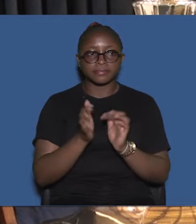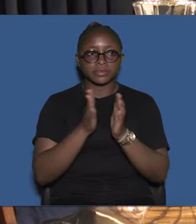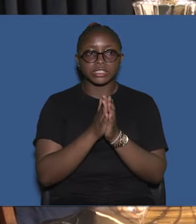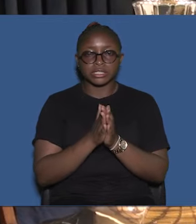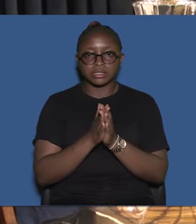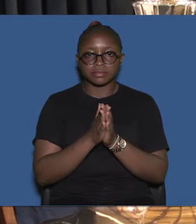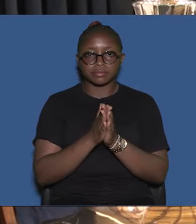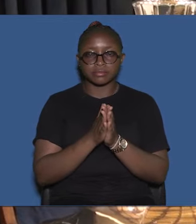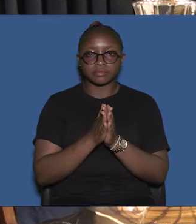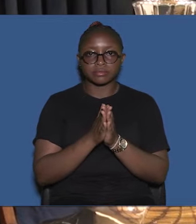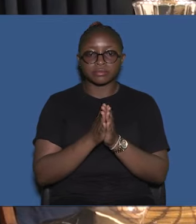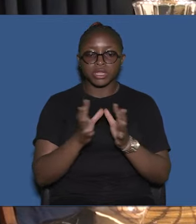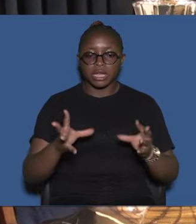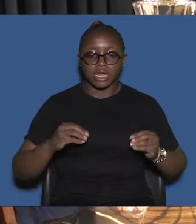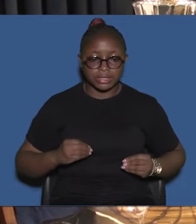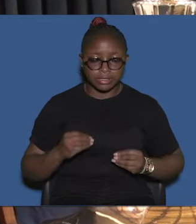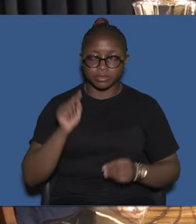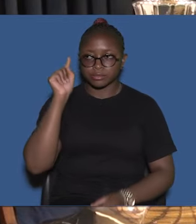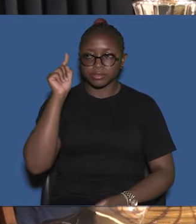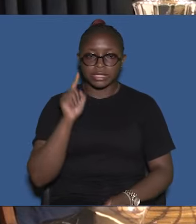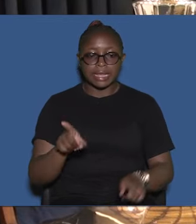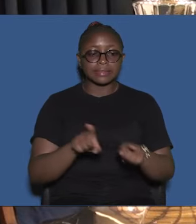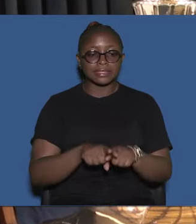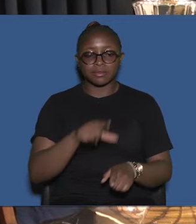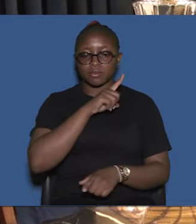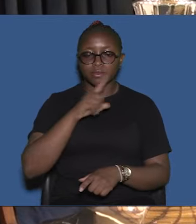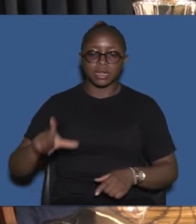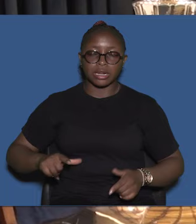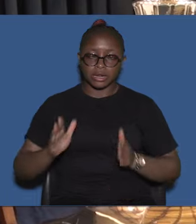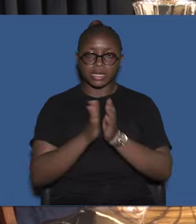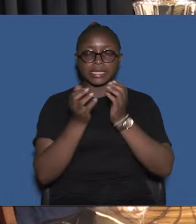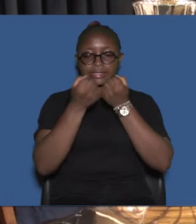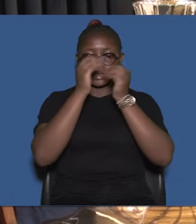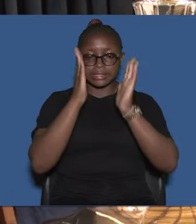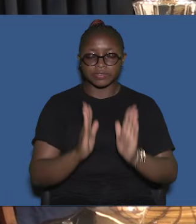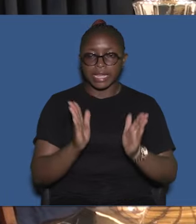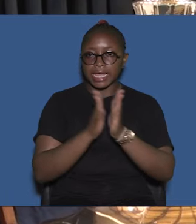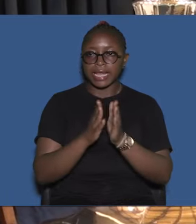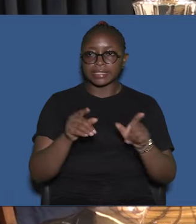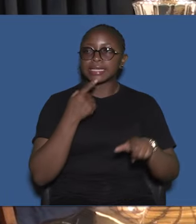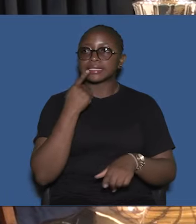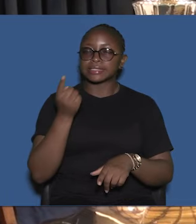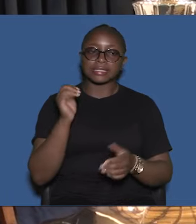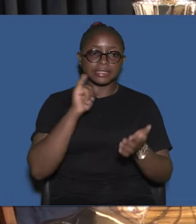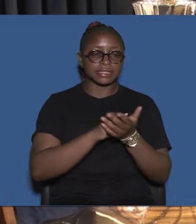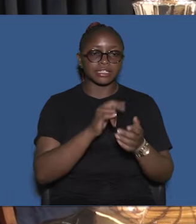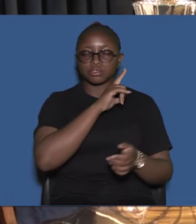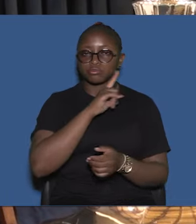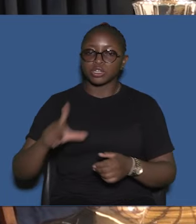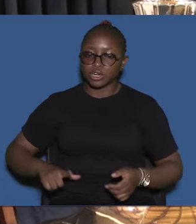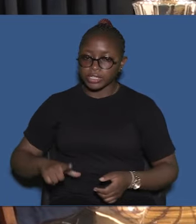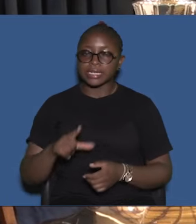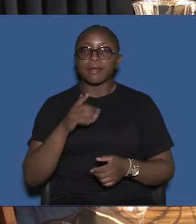and accepts him as his Lord and Savior and says that the Lord is his Lord and Savior, then